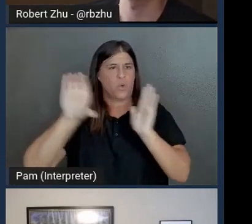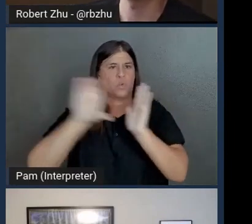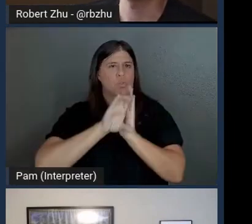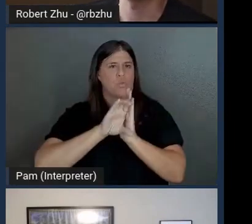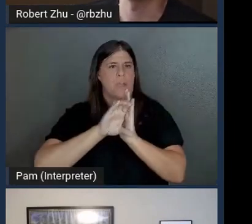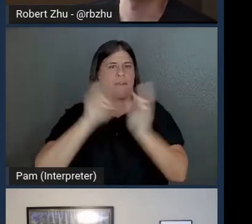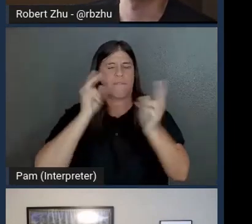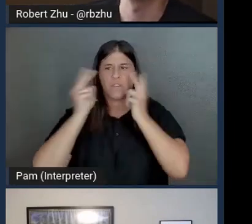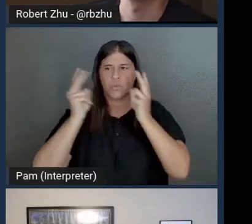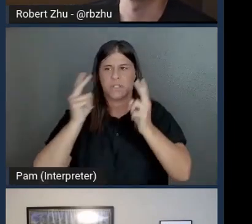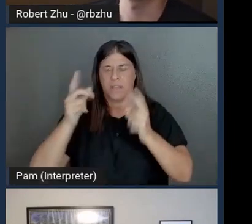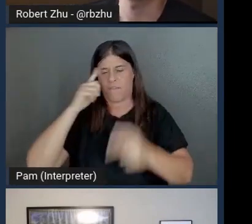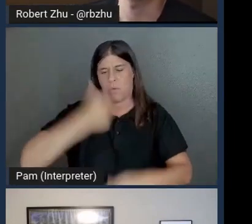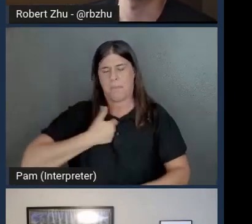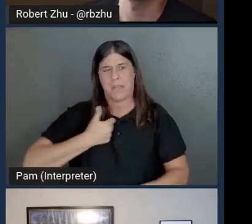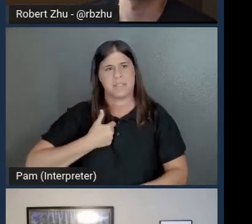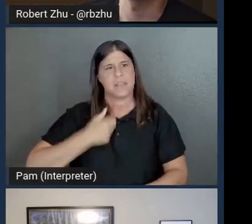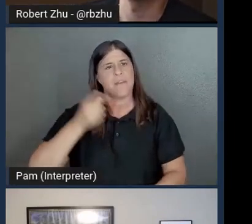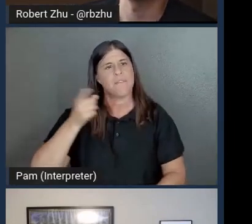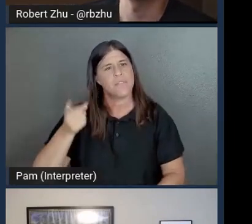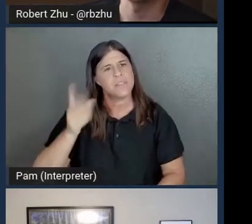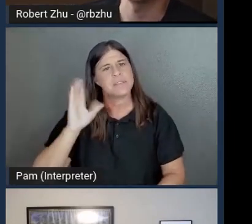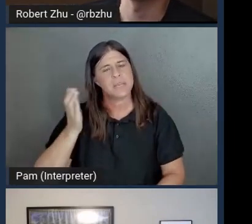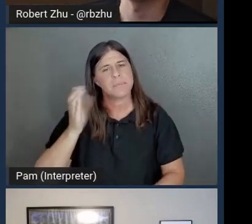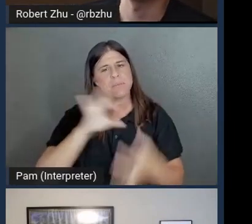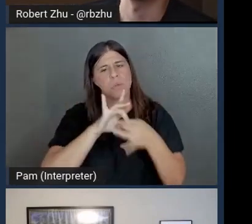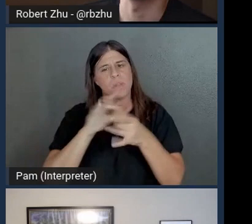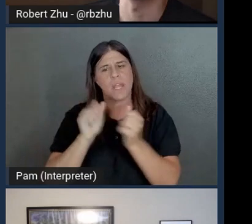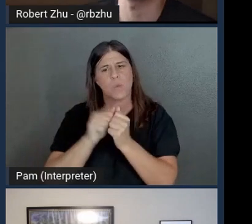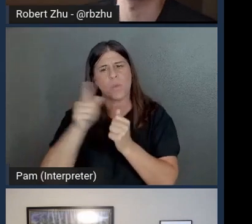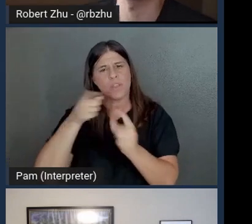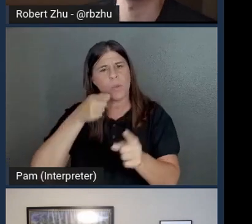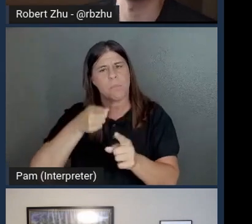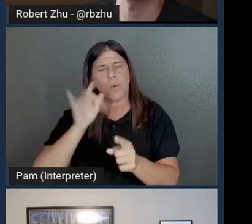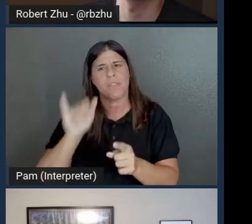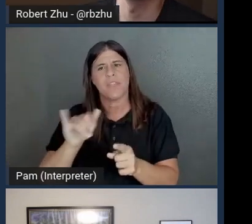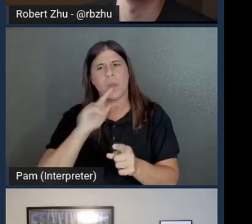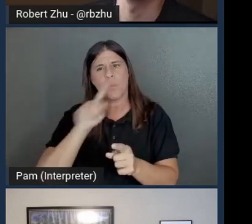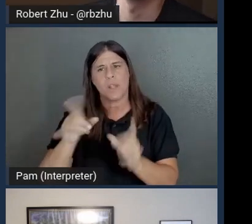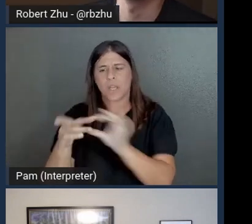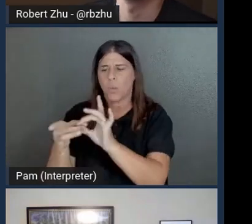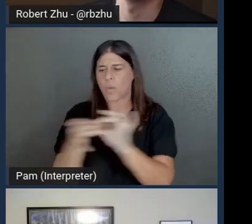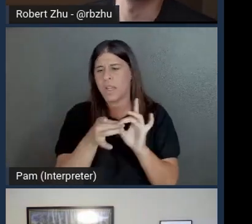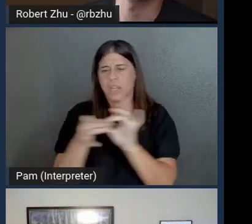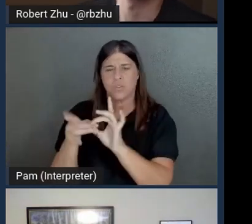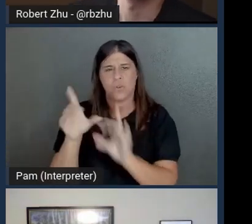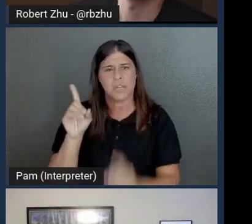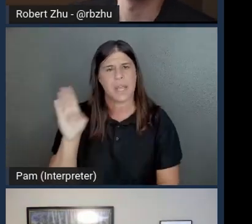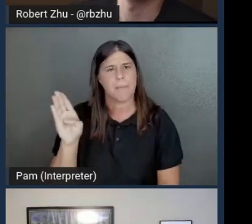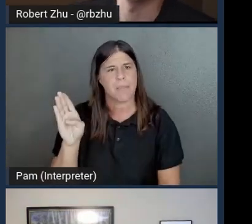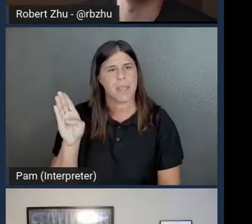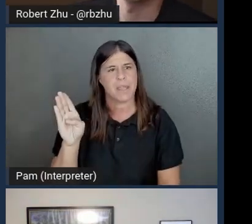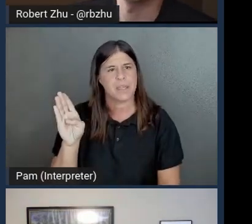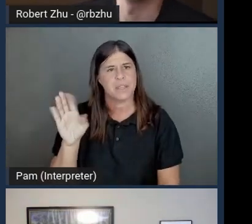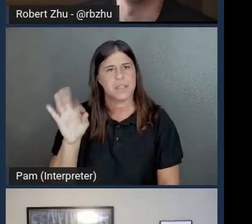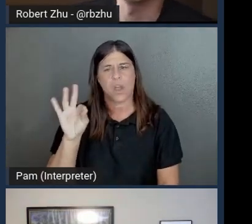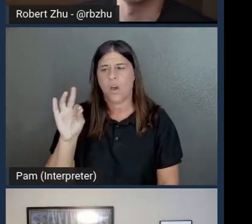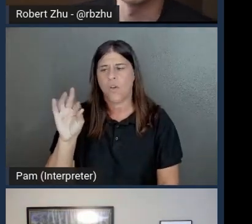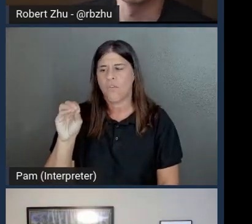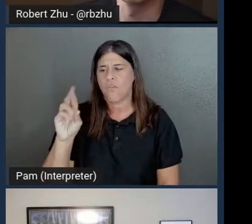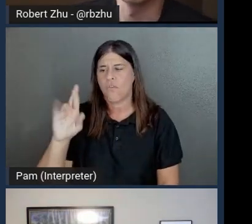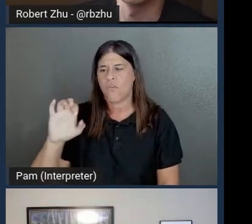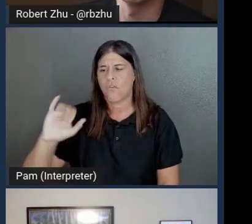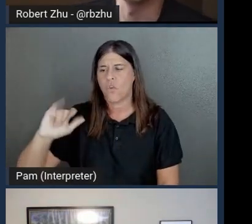to me this seems to be related to the point you made about the fact that in a relational database, a foreign key relationship is effectively